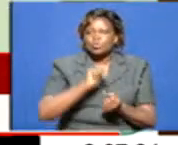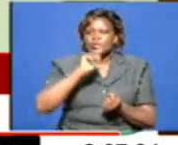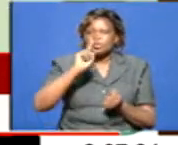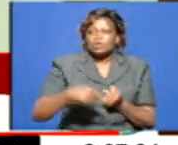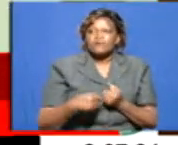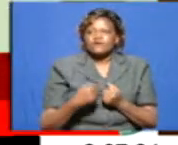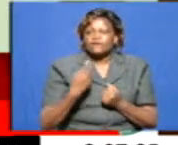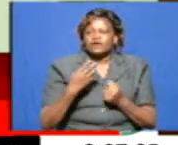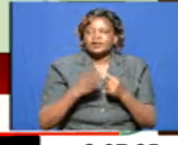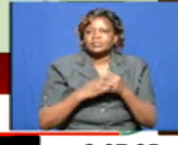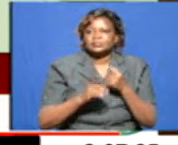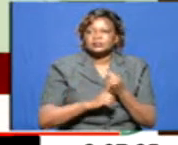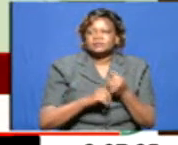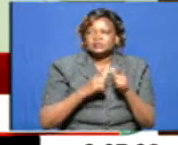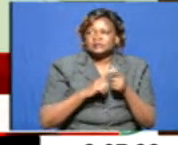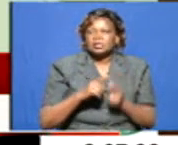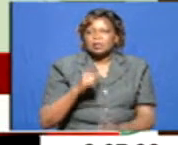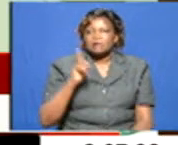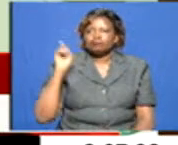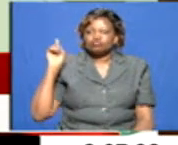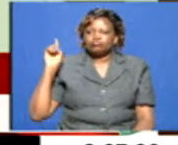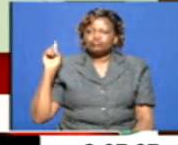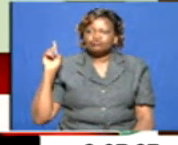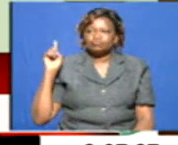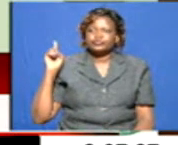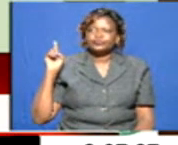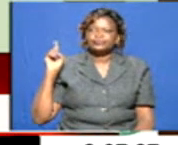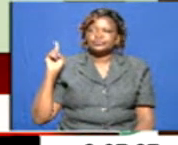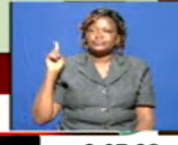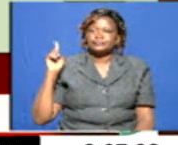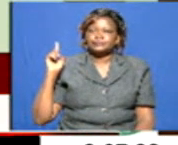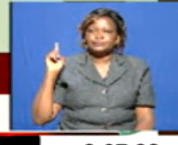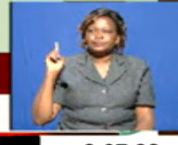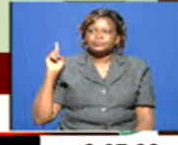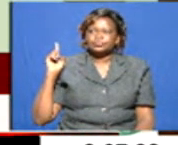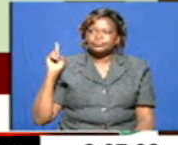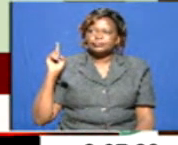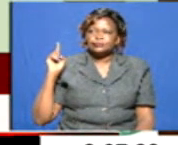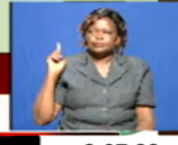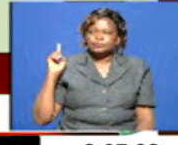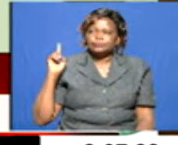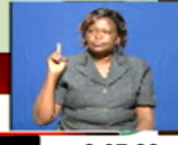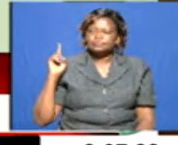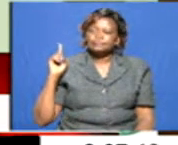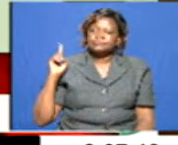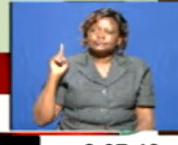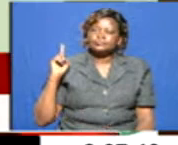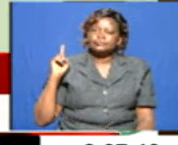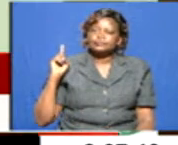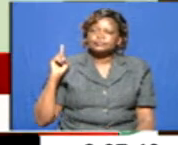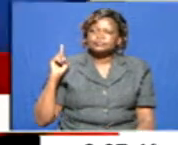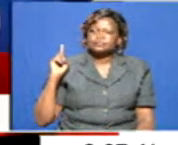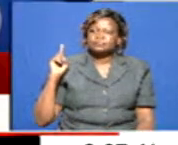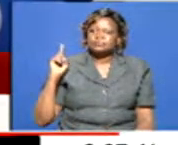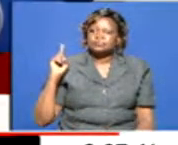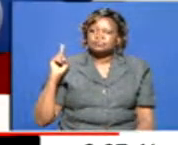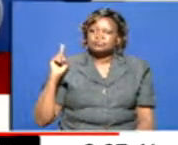1,496, Mandera with 1,370, and Bomet with